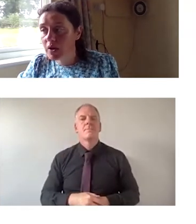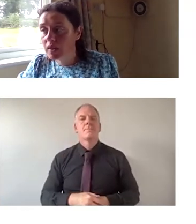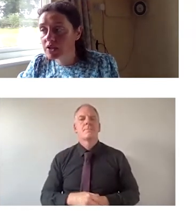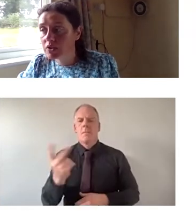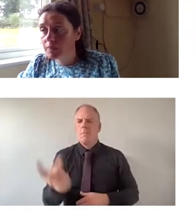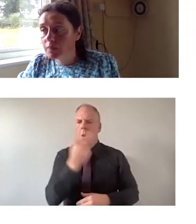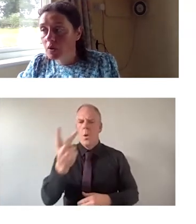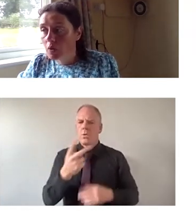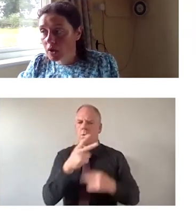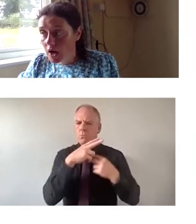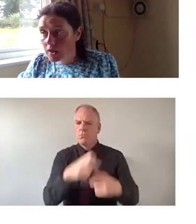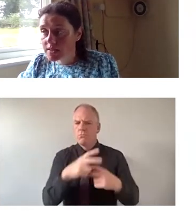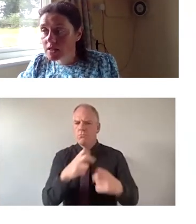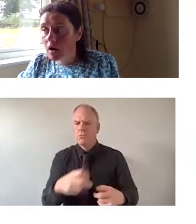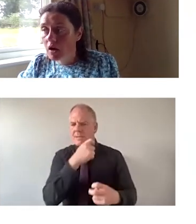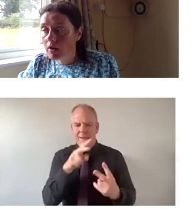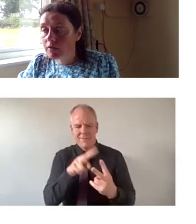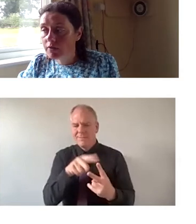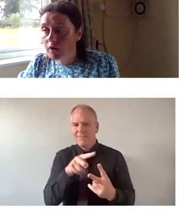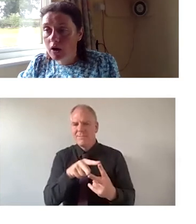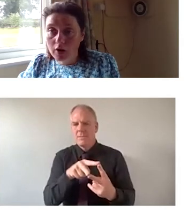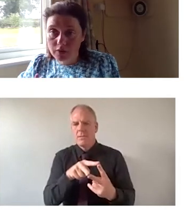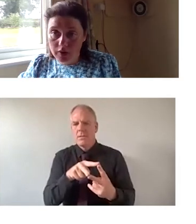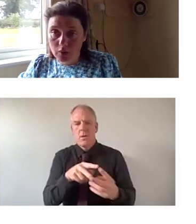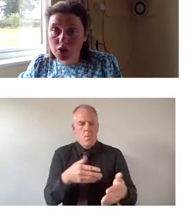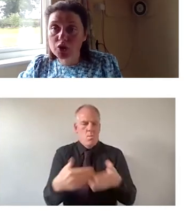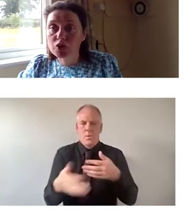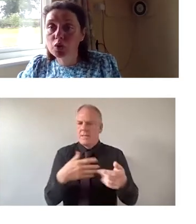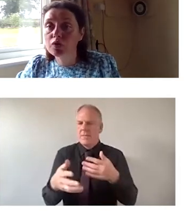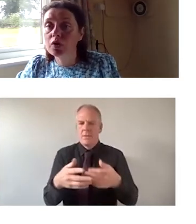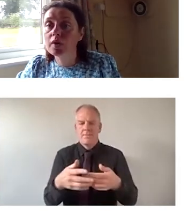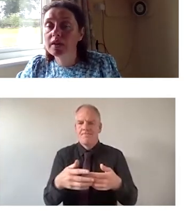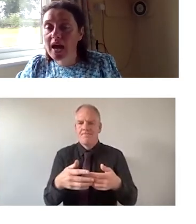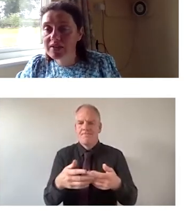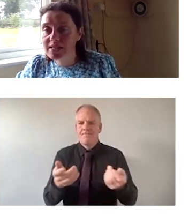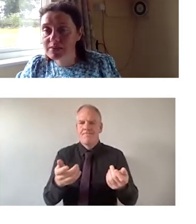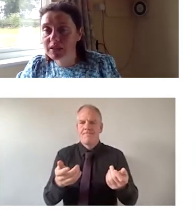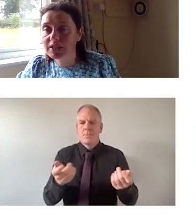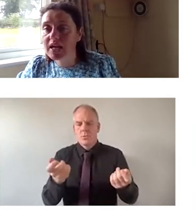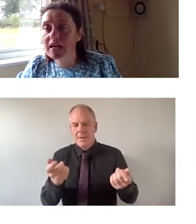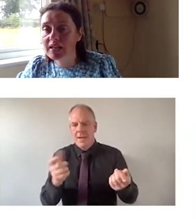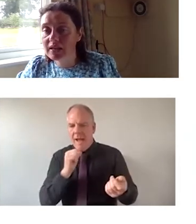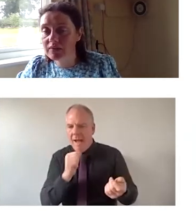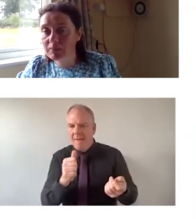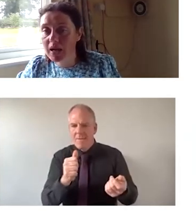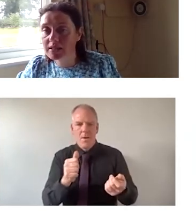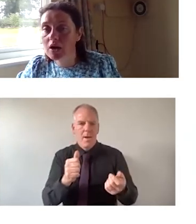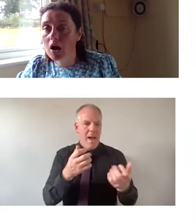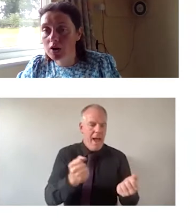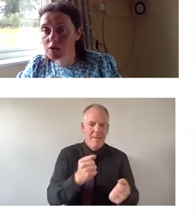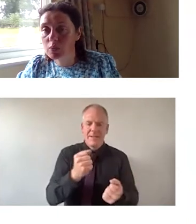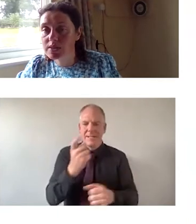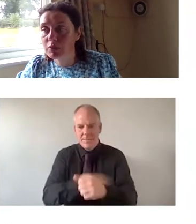examinations, we found that regardless of what you control for, that having a disability had a negative